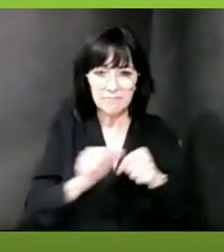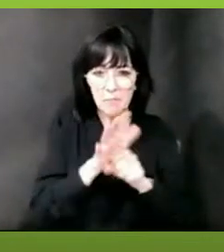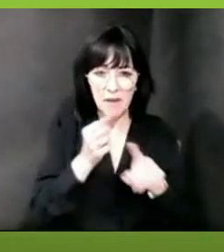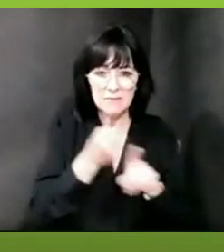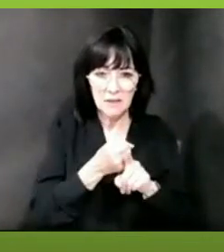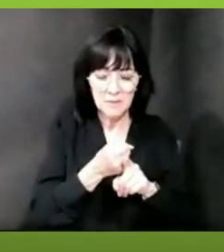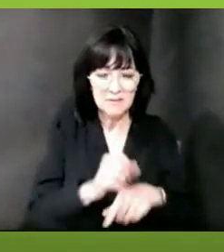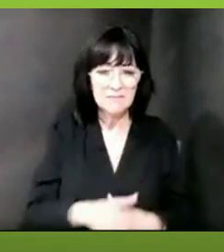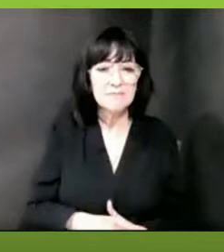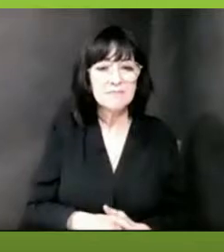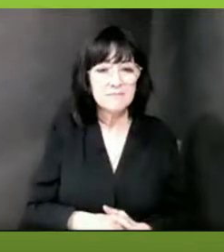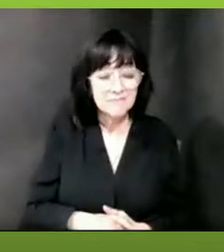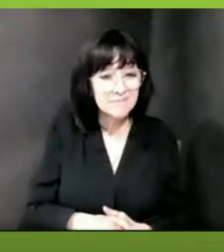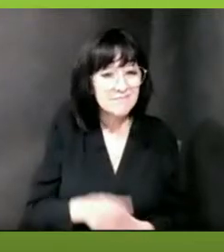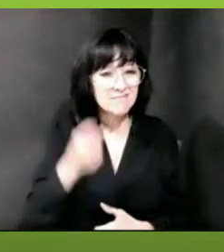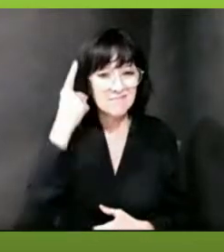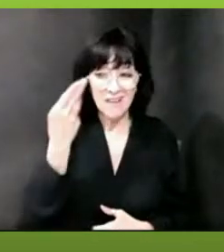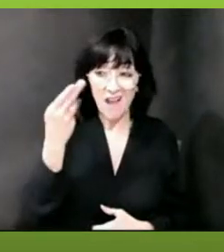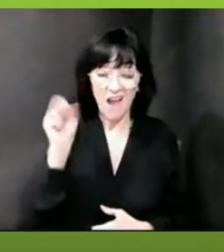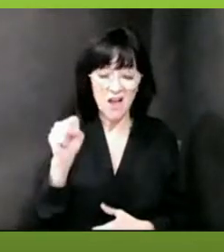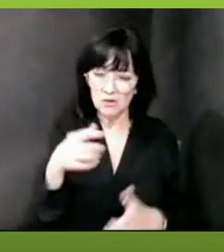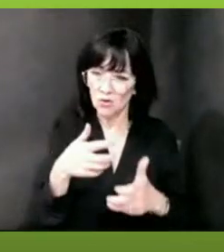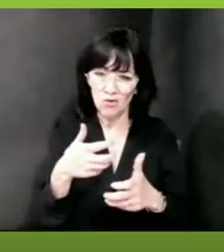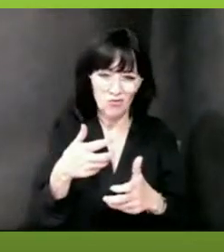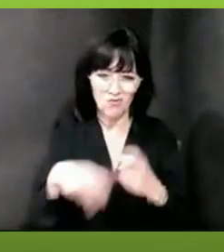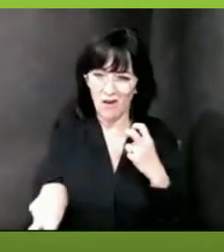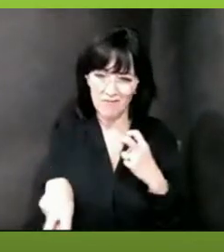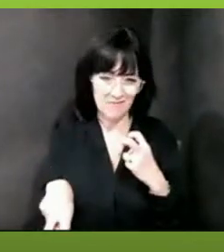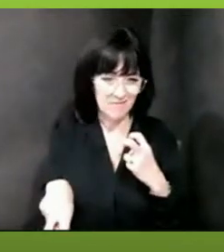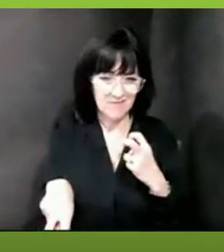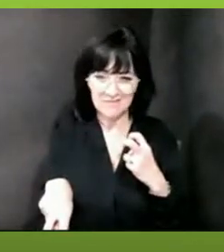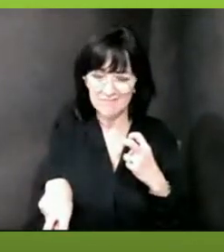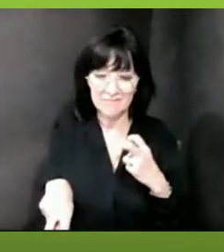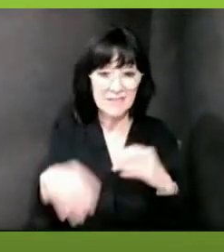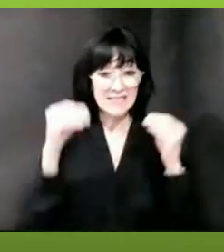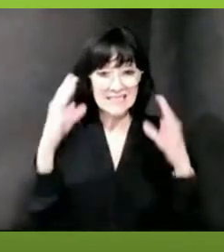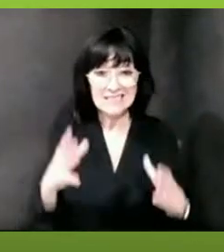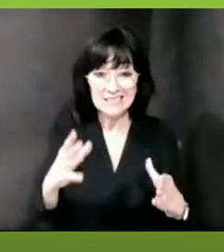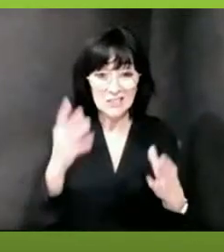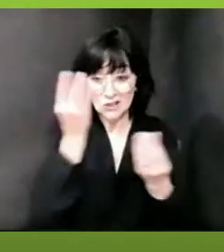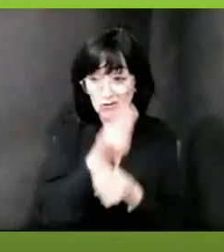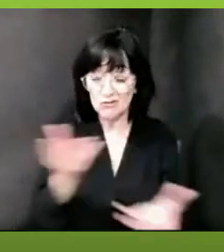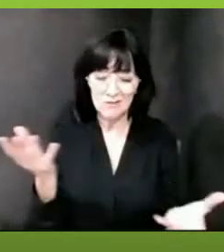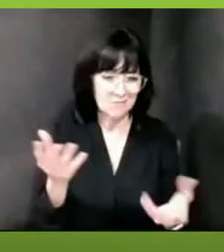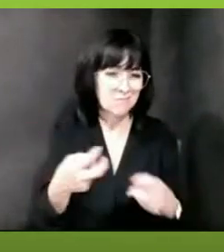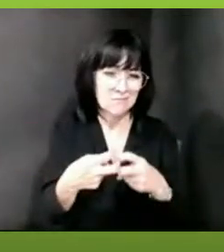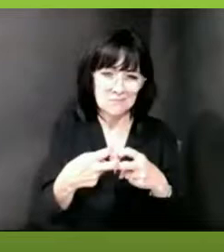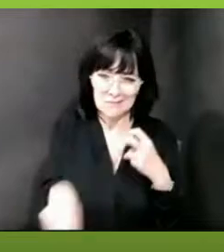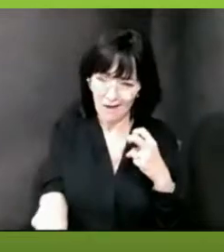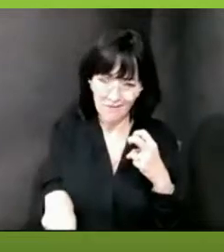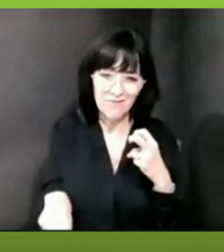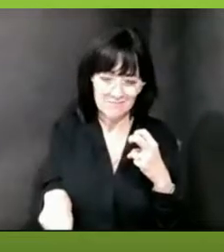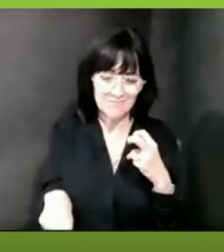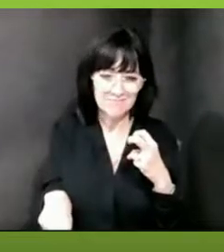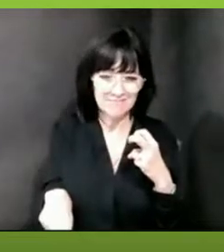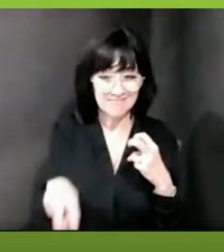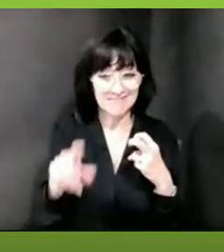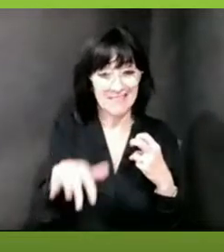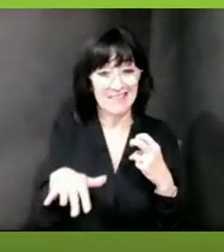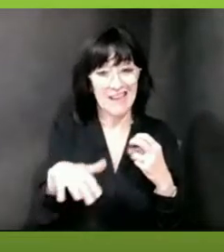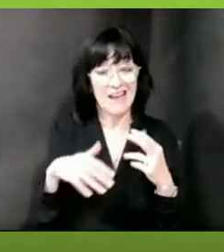Teachers will tell you it's been rough. And high school itself is a pinnacle time to build the skills you need for later in